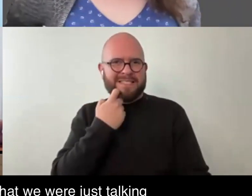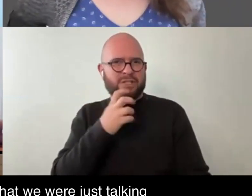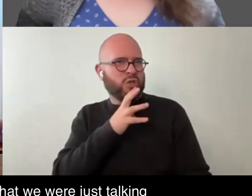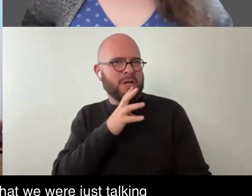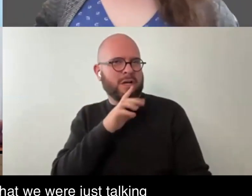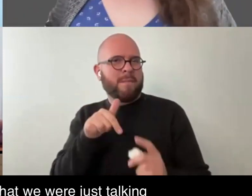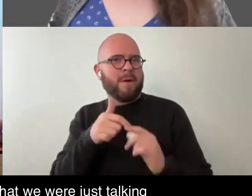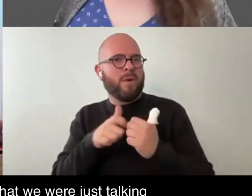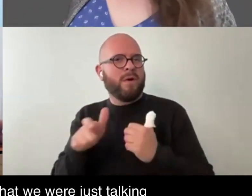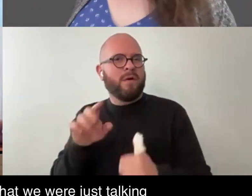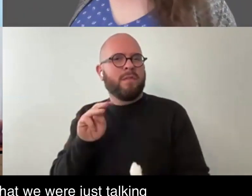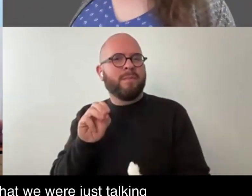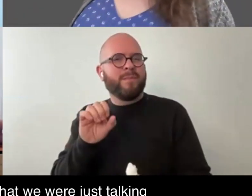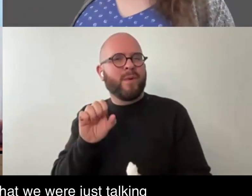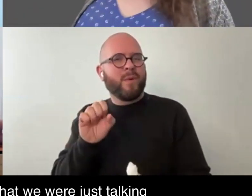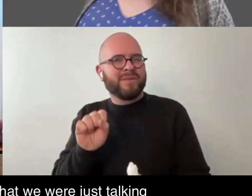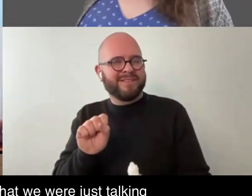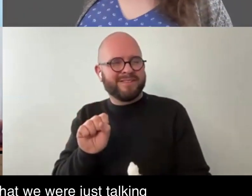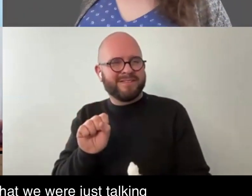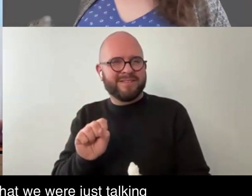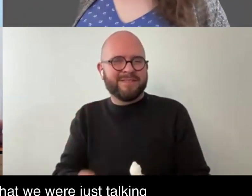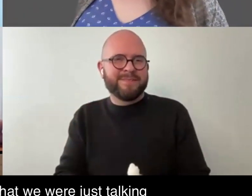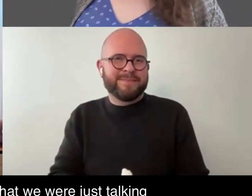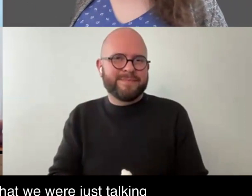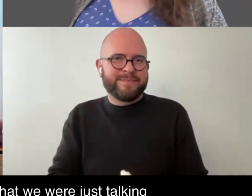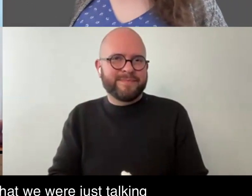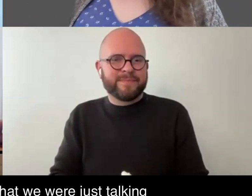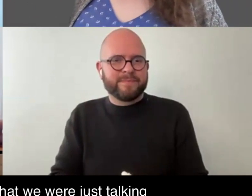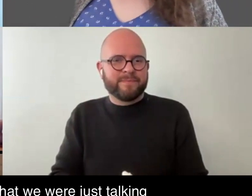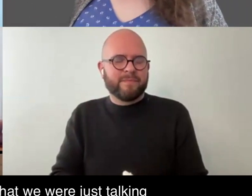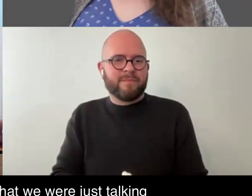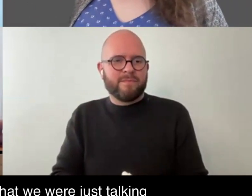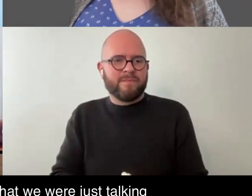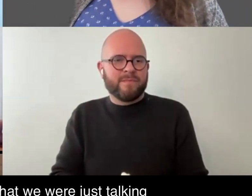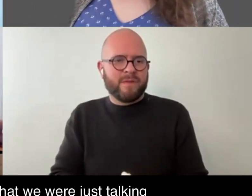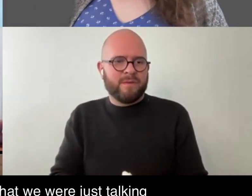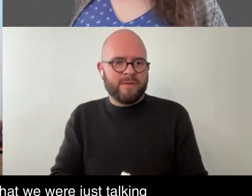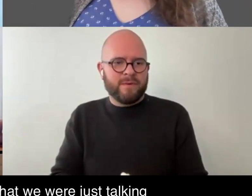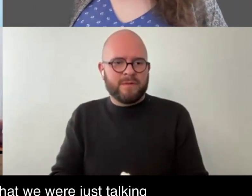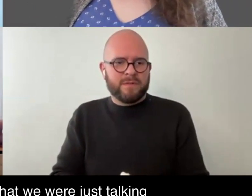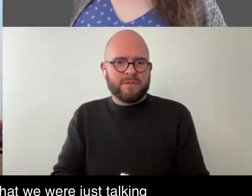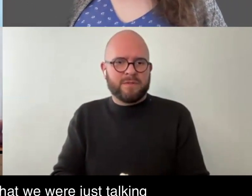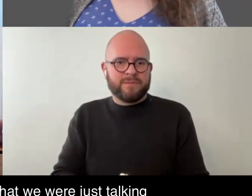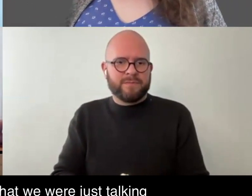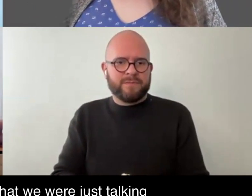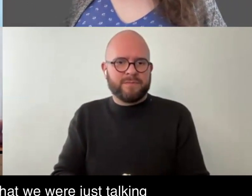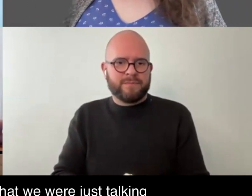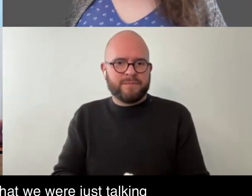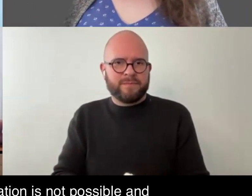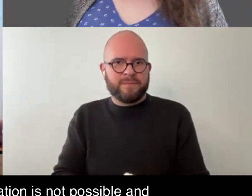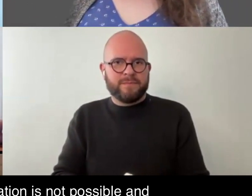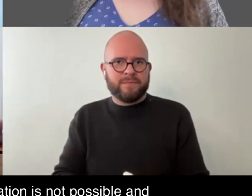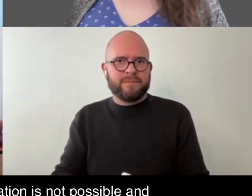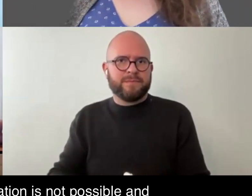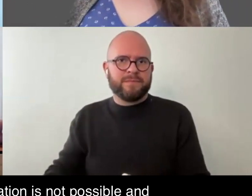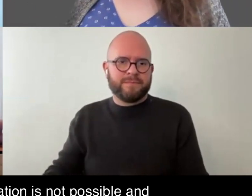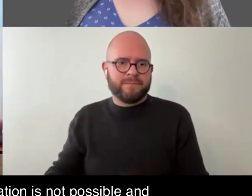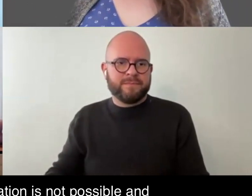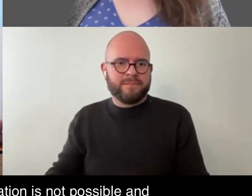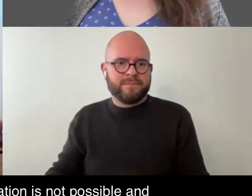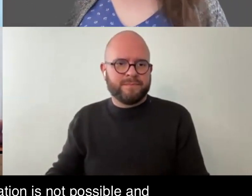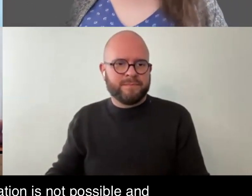because there are times